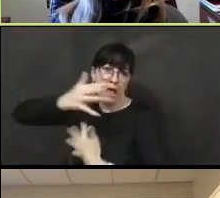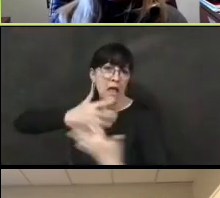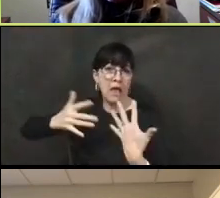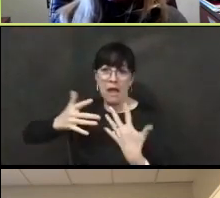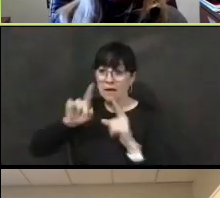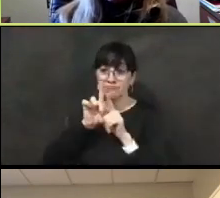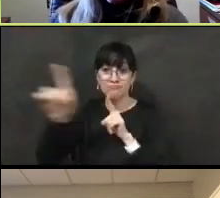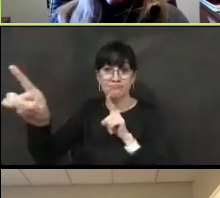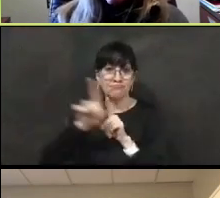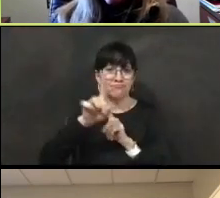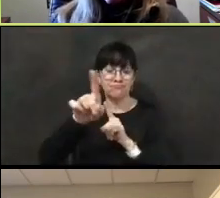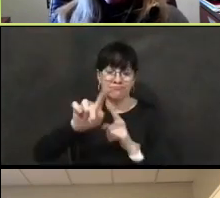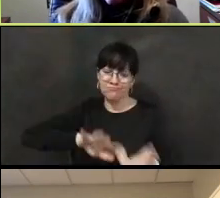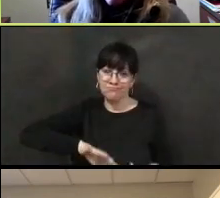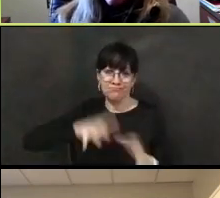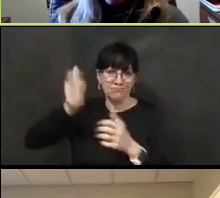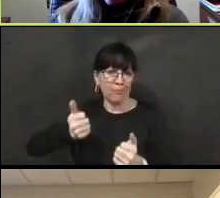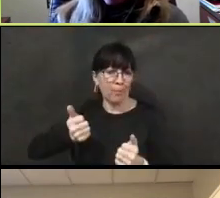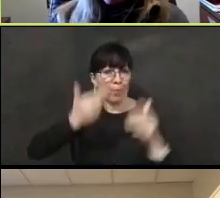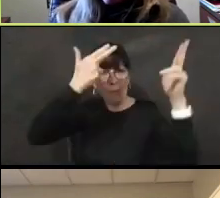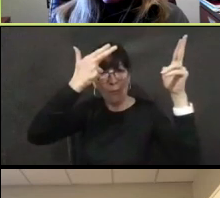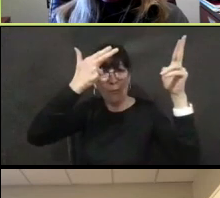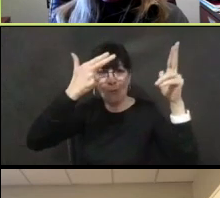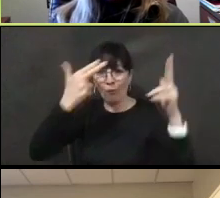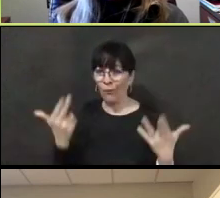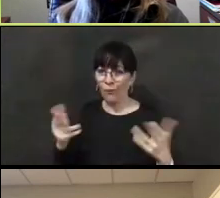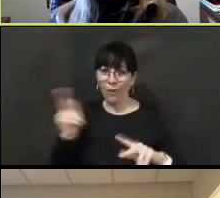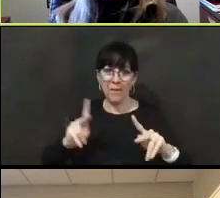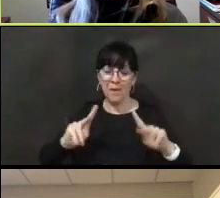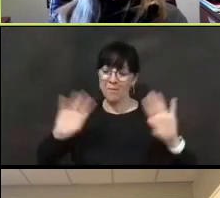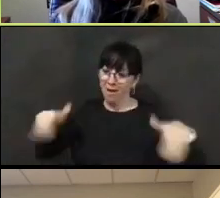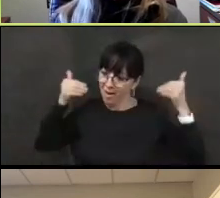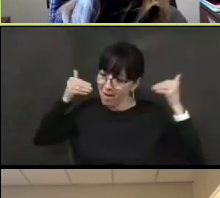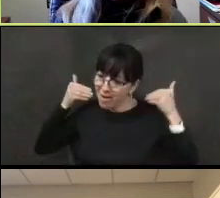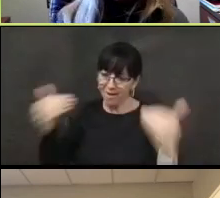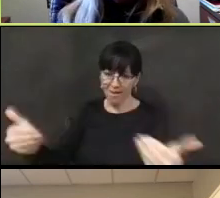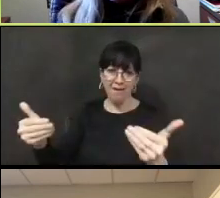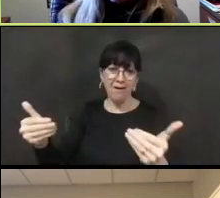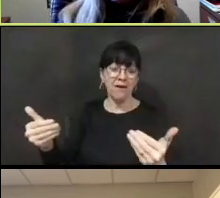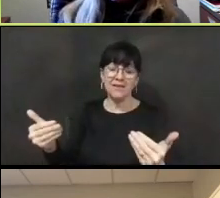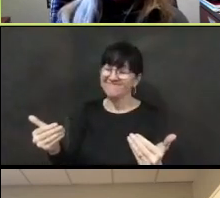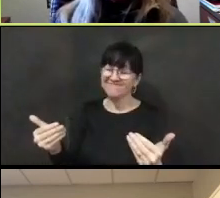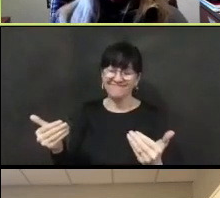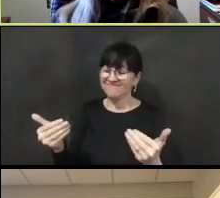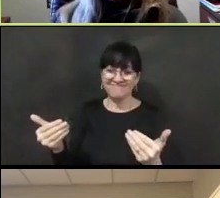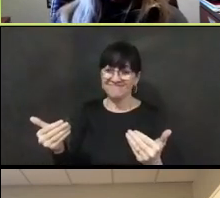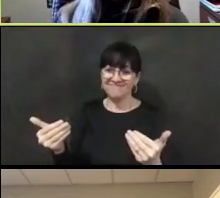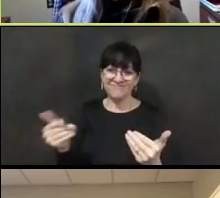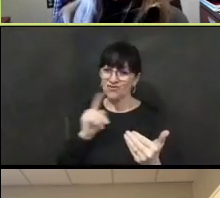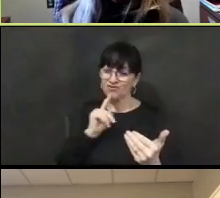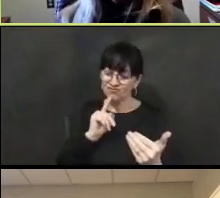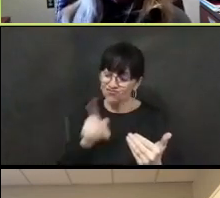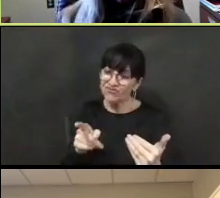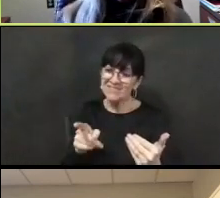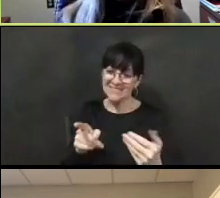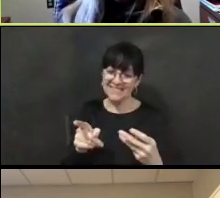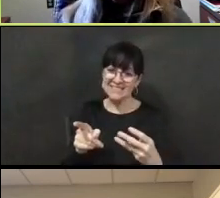the impact and, paying a lot of attention to and really expecting people